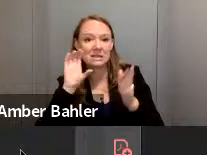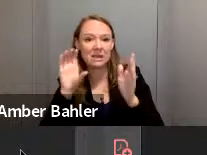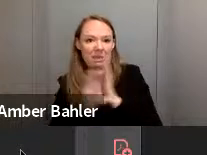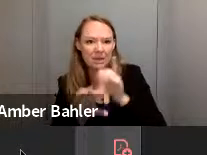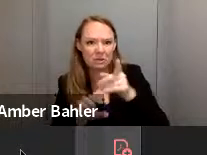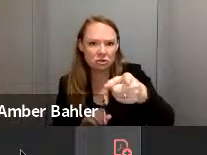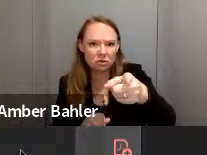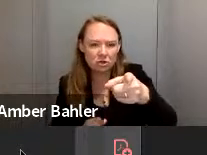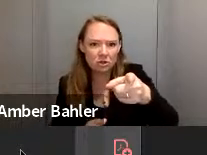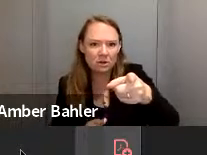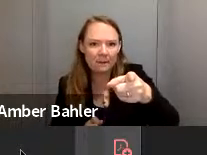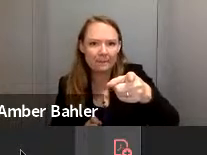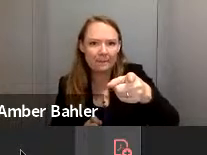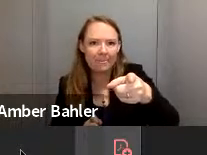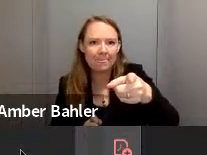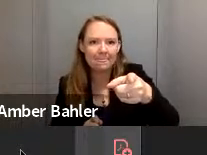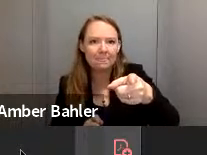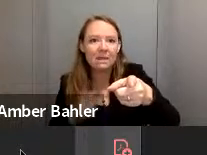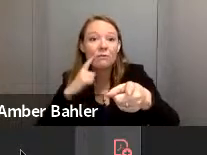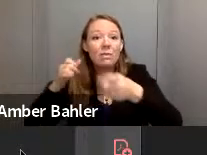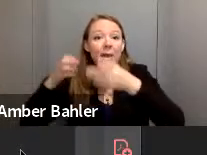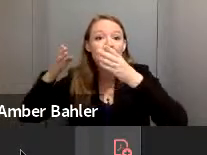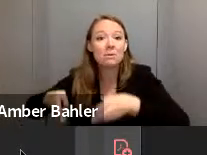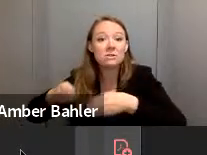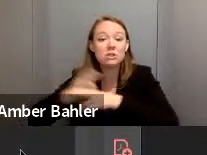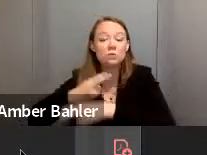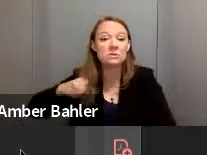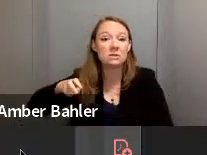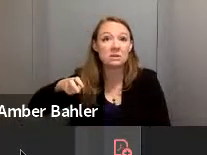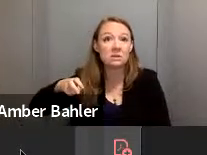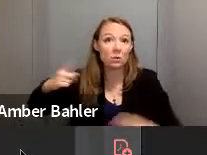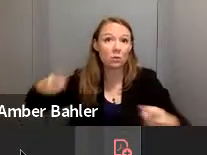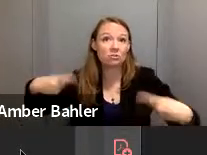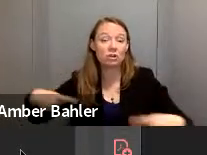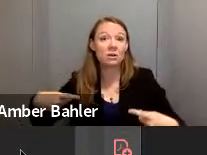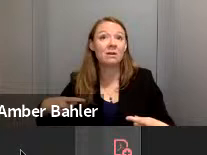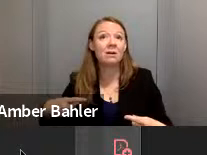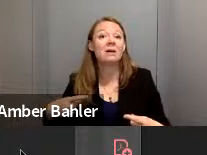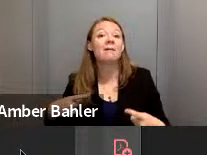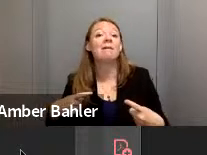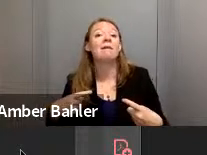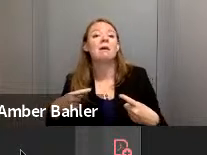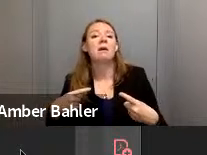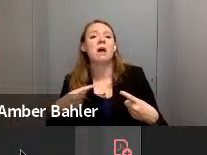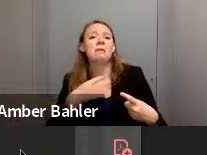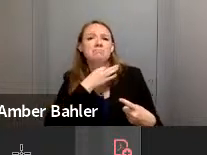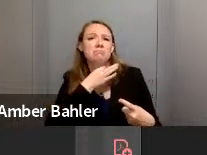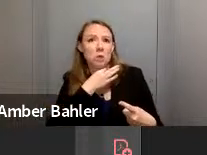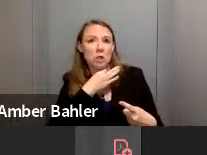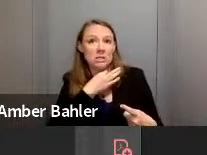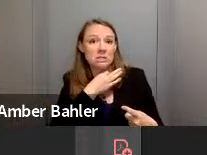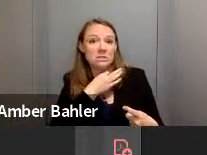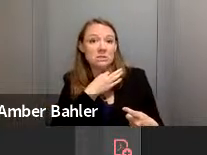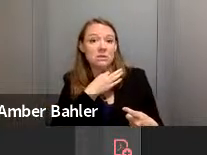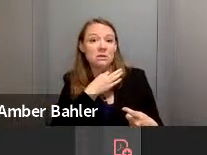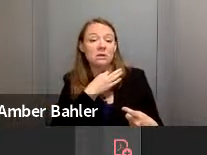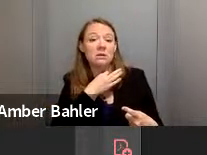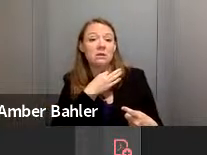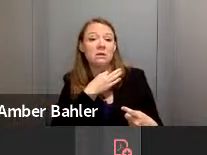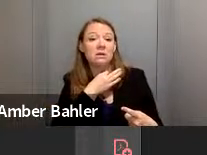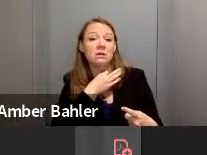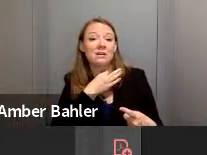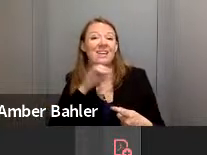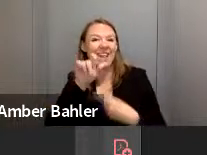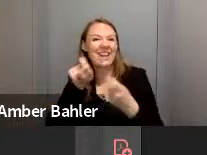the person in a wheelchair, I was also wondering if maybe a suggestion to relocate that